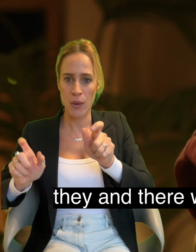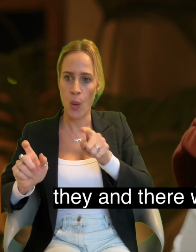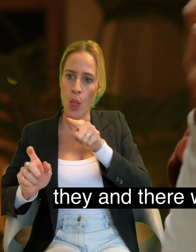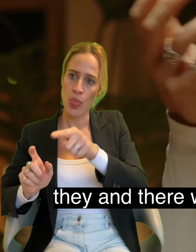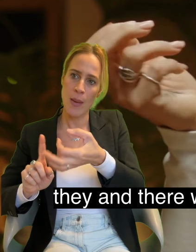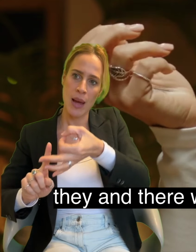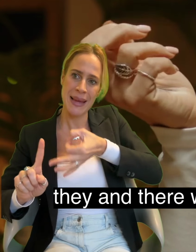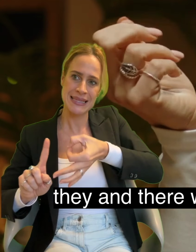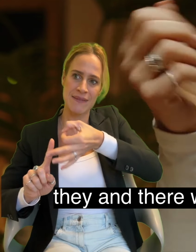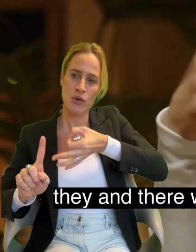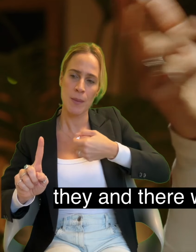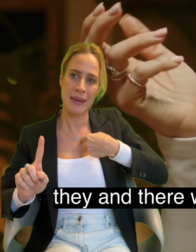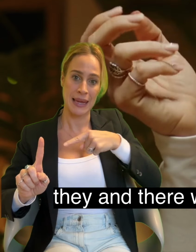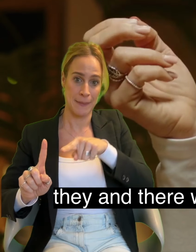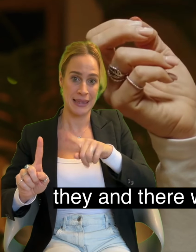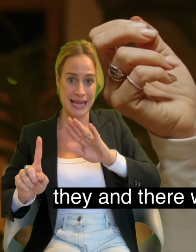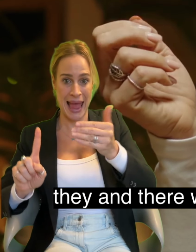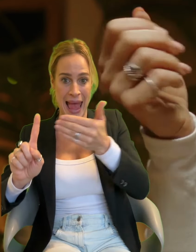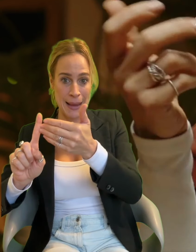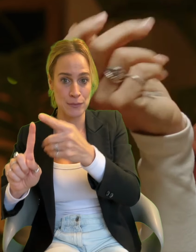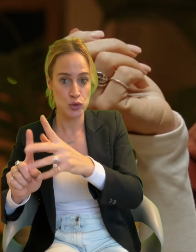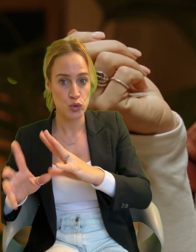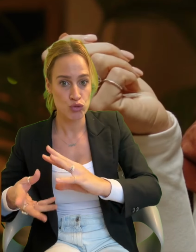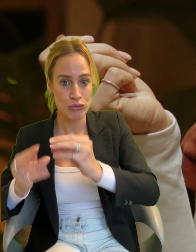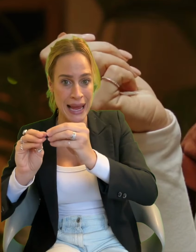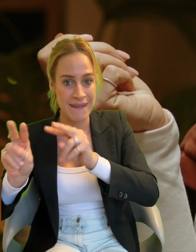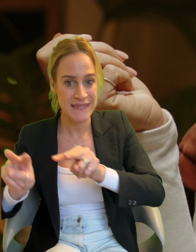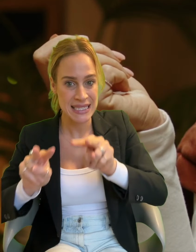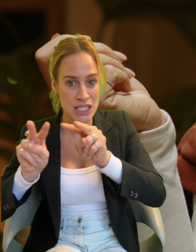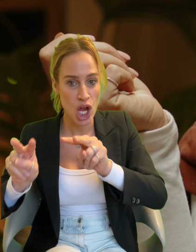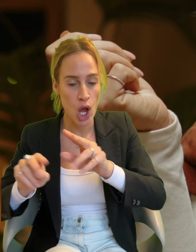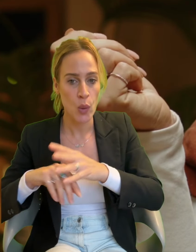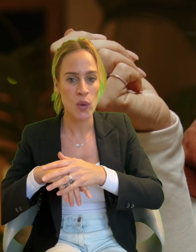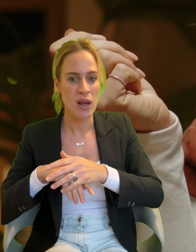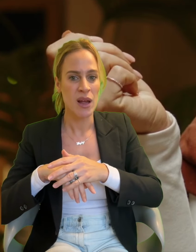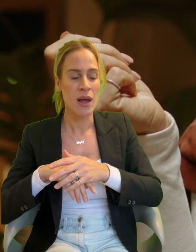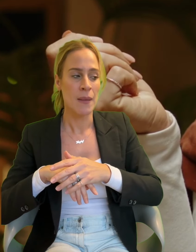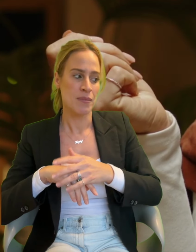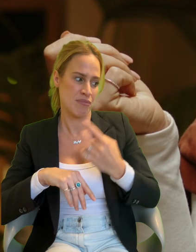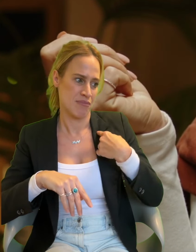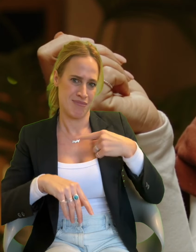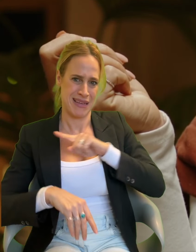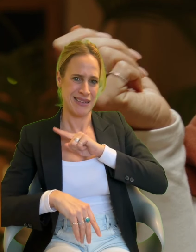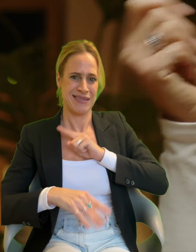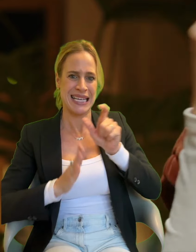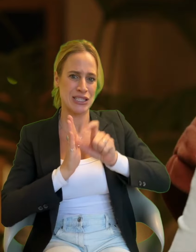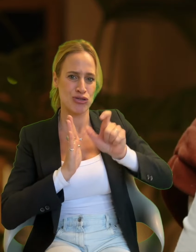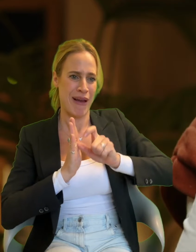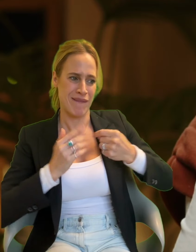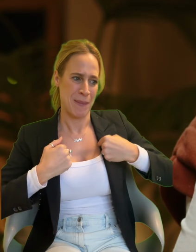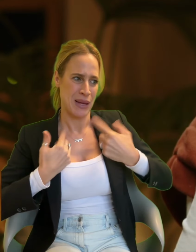video after COVID, because that's when I started doing all this. I was just trying to kill the time.